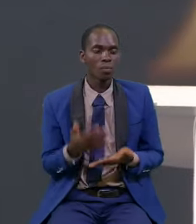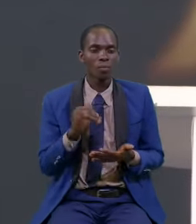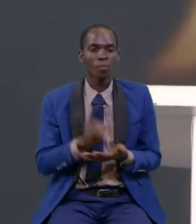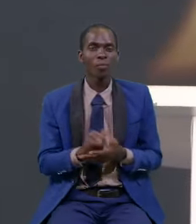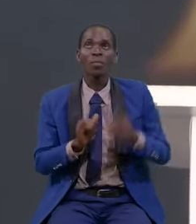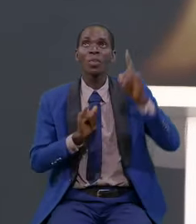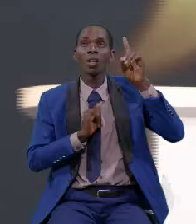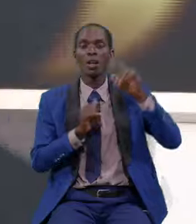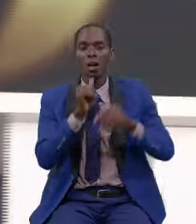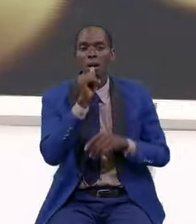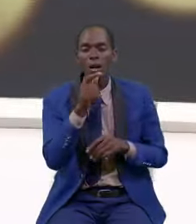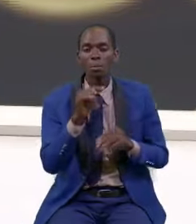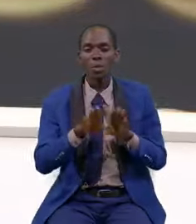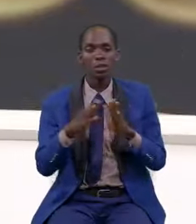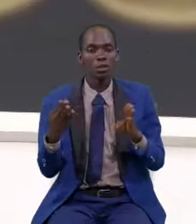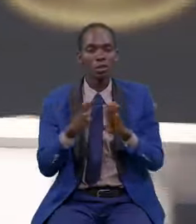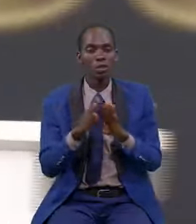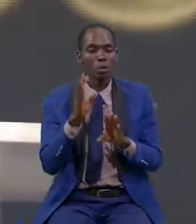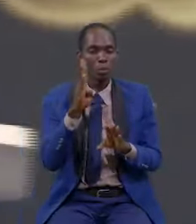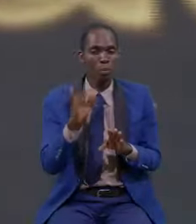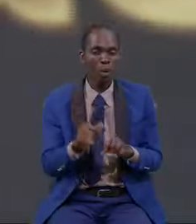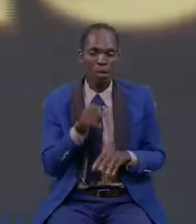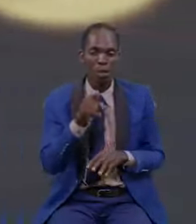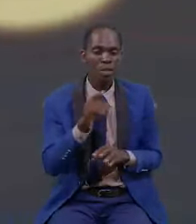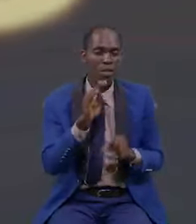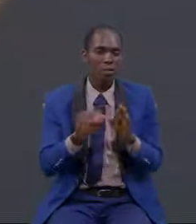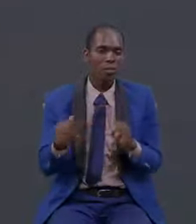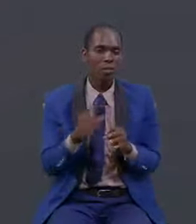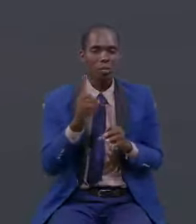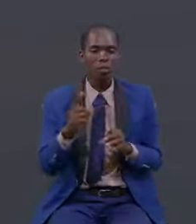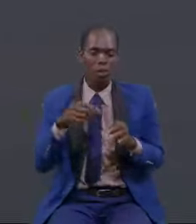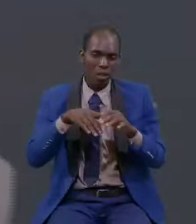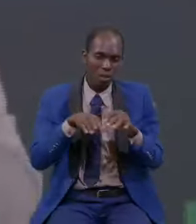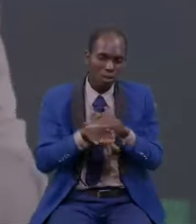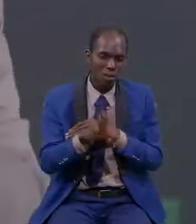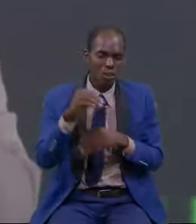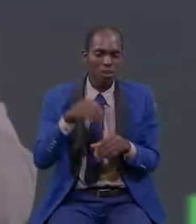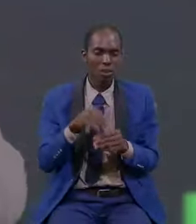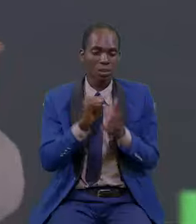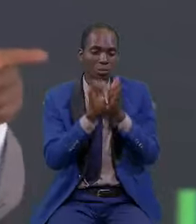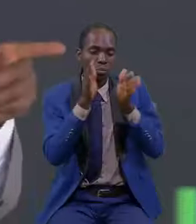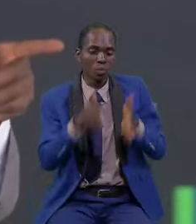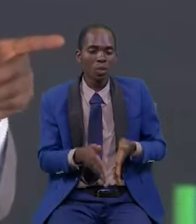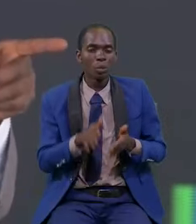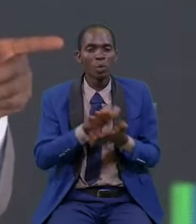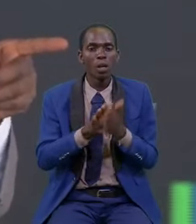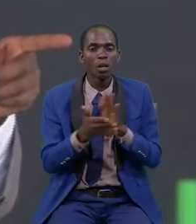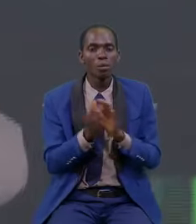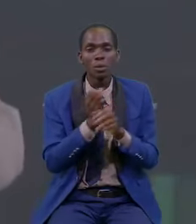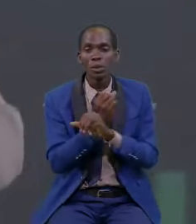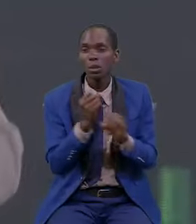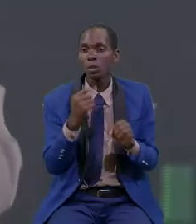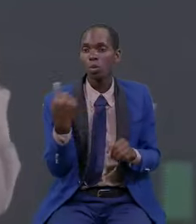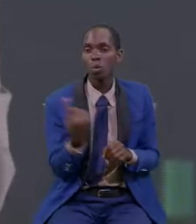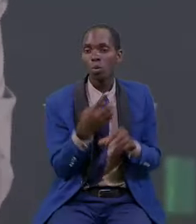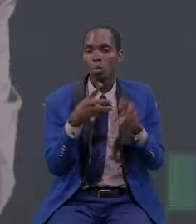enter in, he shall be saved. He shall be saved. The only way to be saved is to enter through this